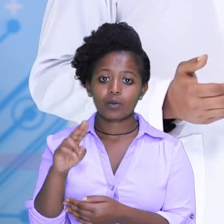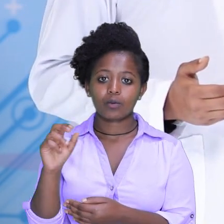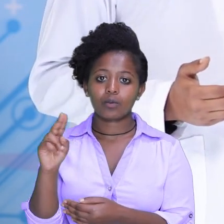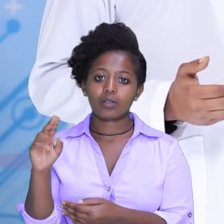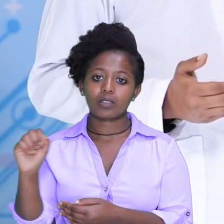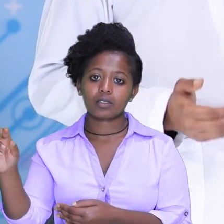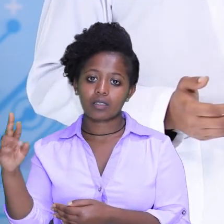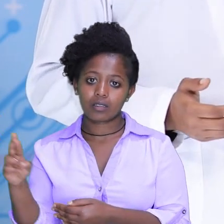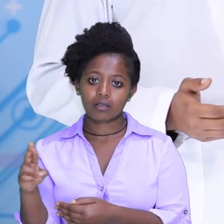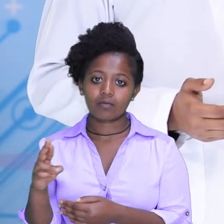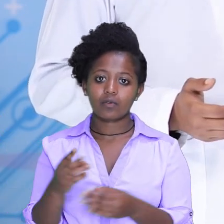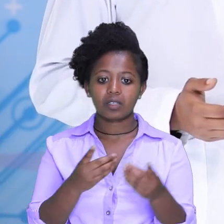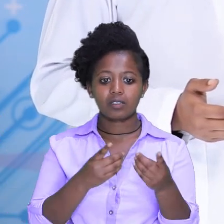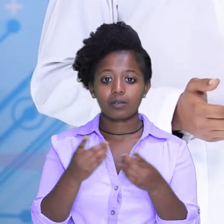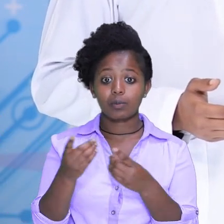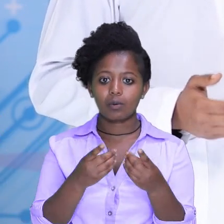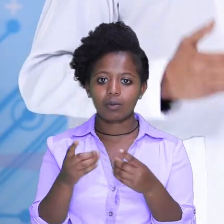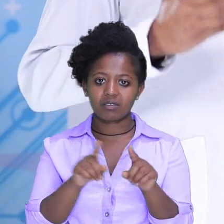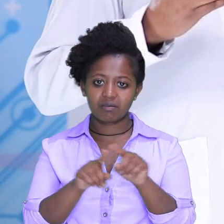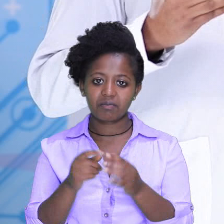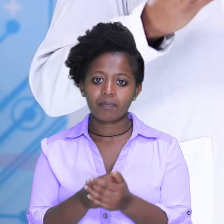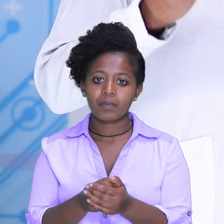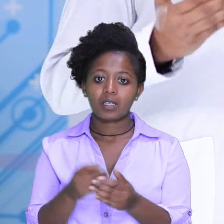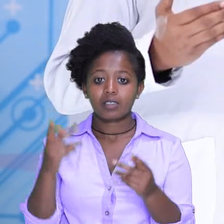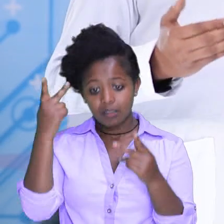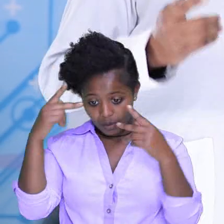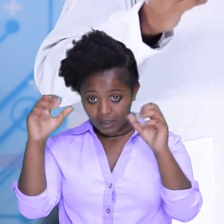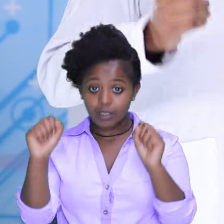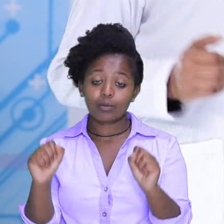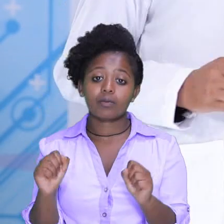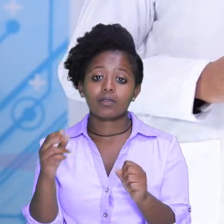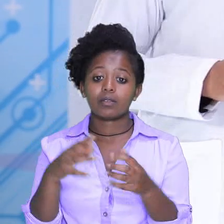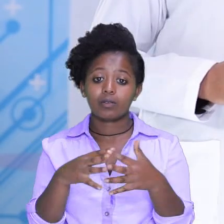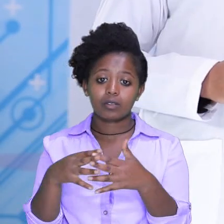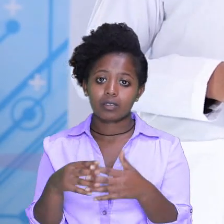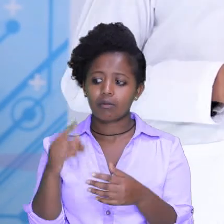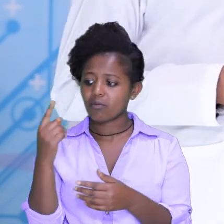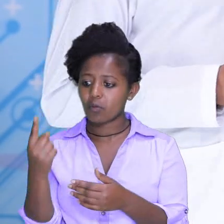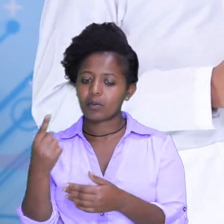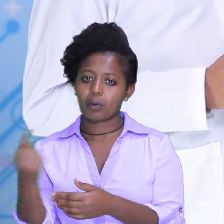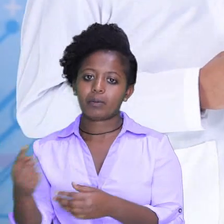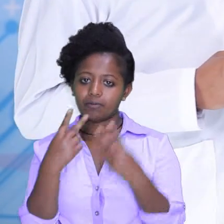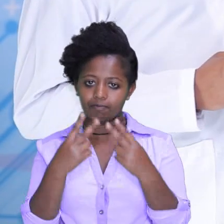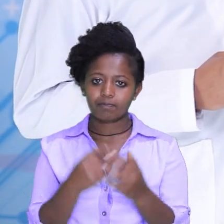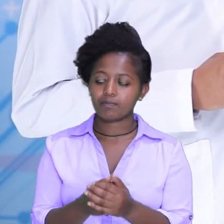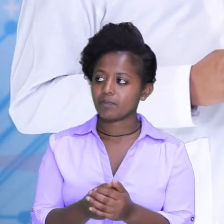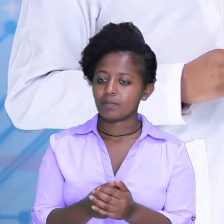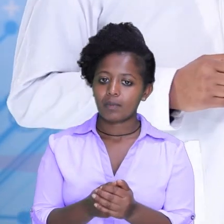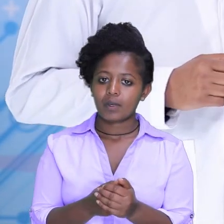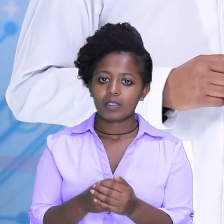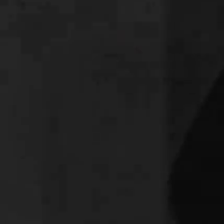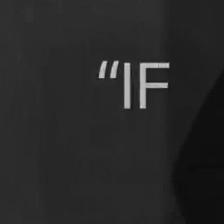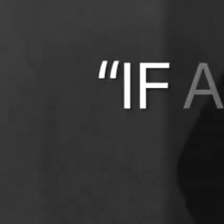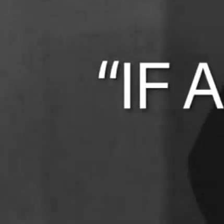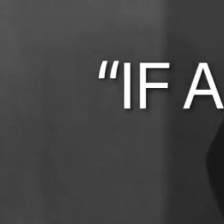USSR foreign diplomat, and the president of USA. Let us see each one by one. First one, Winston